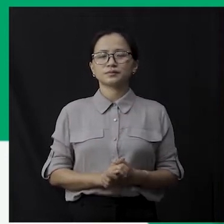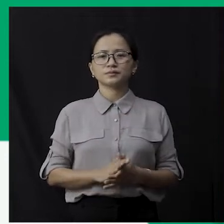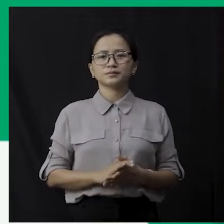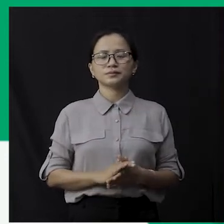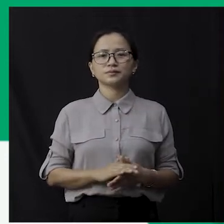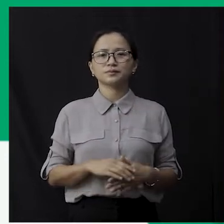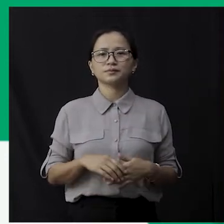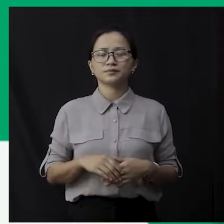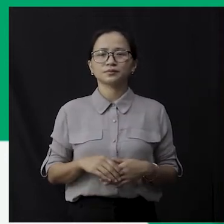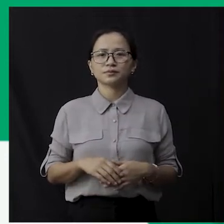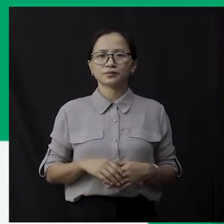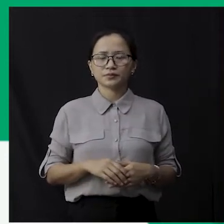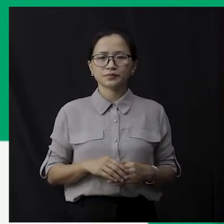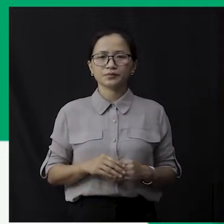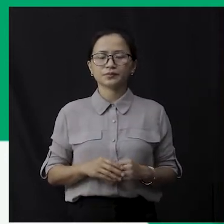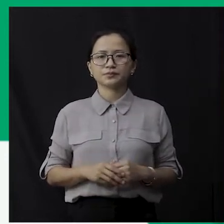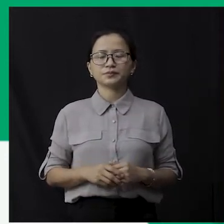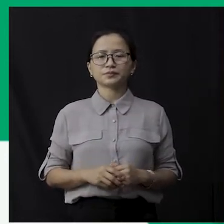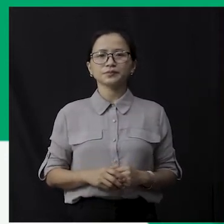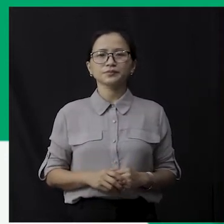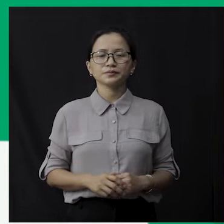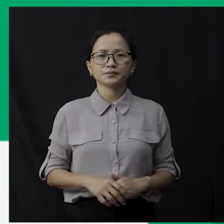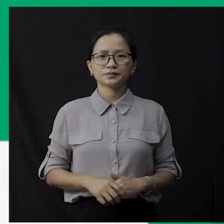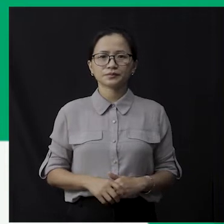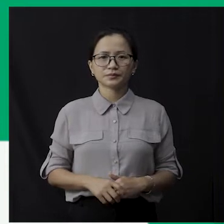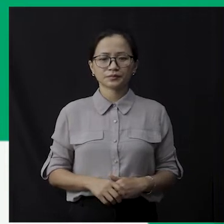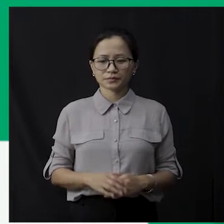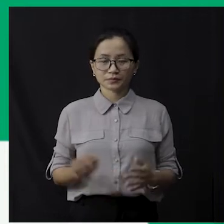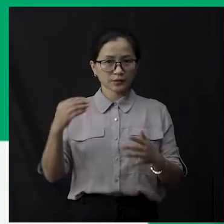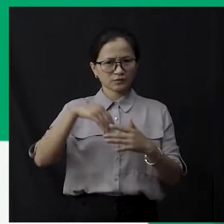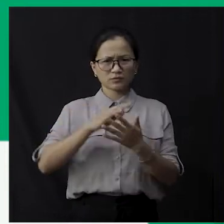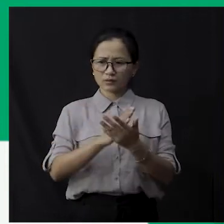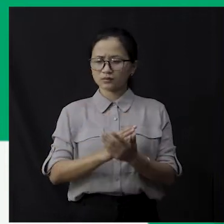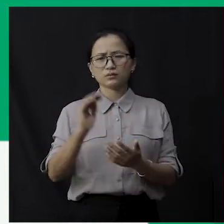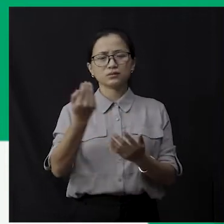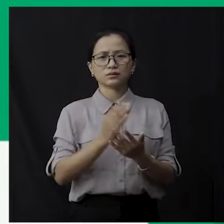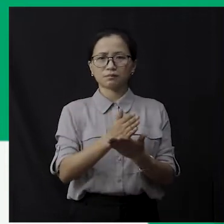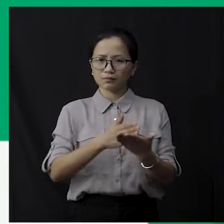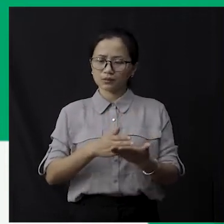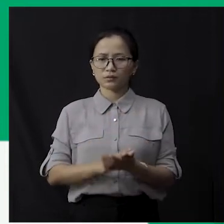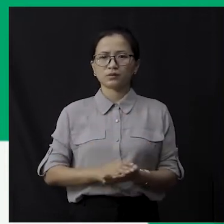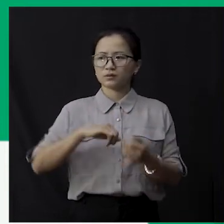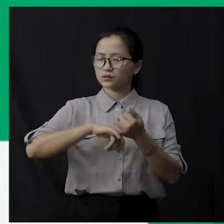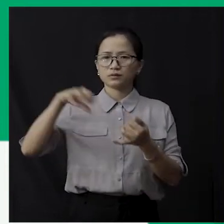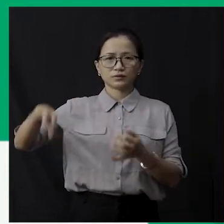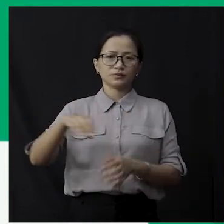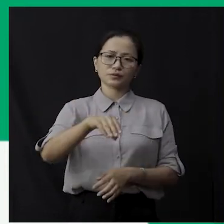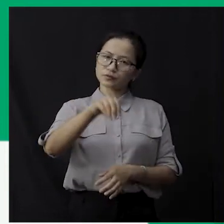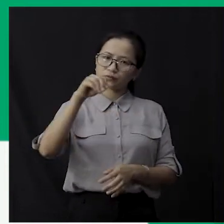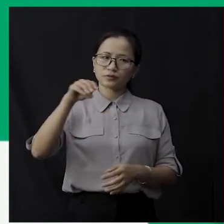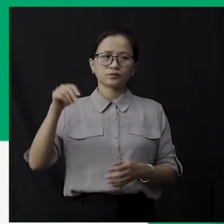flat lands are called plains. And in some part of our state, we will